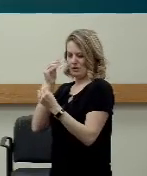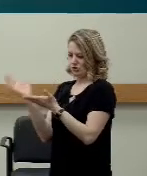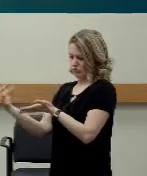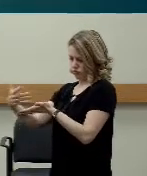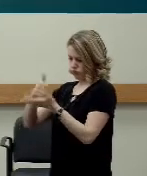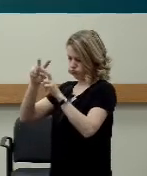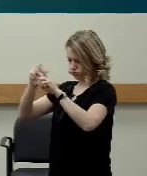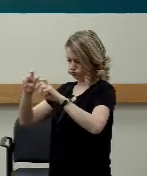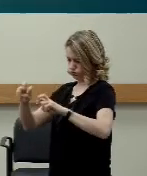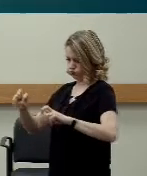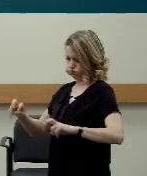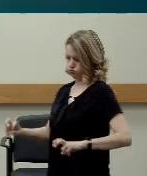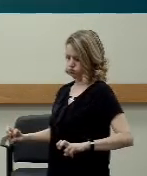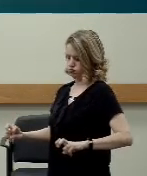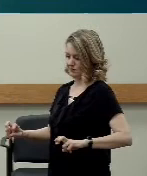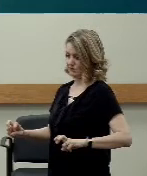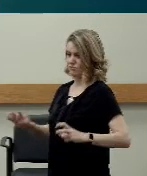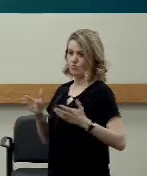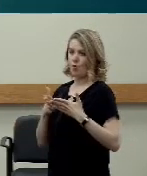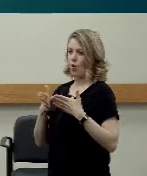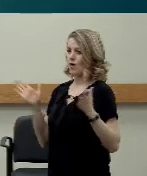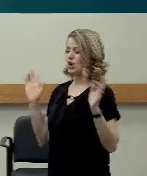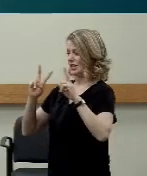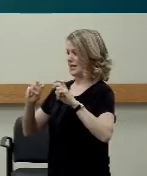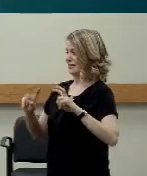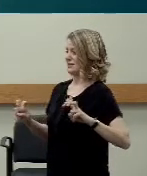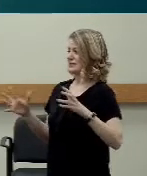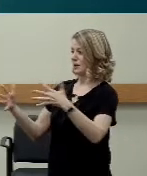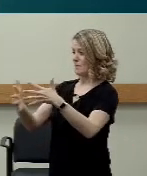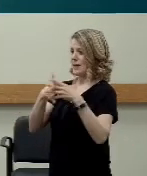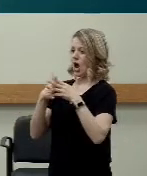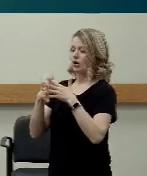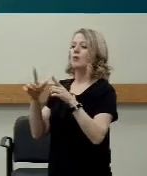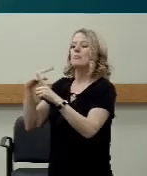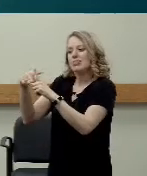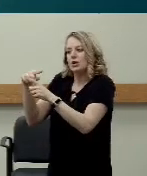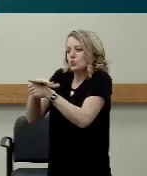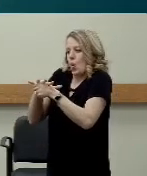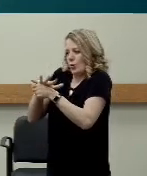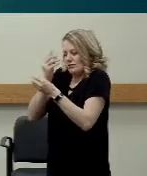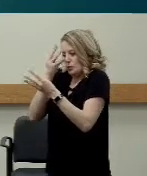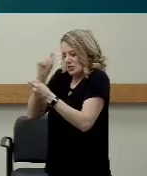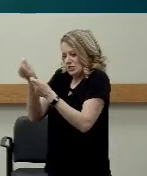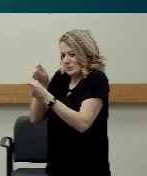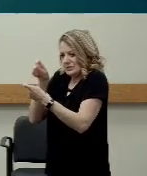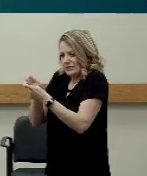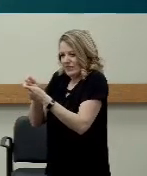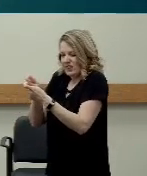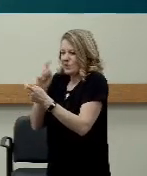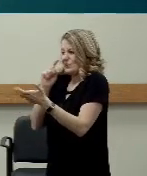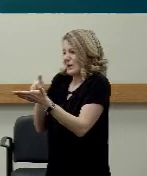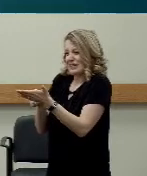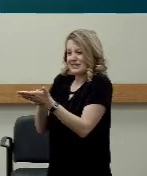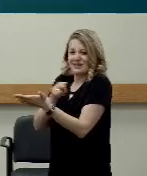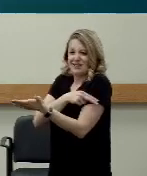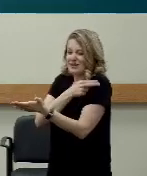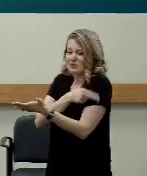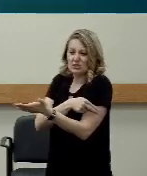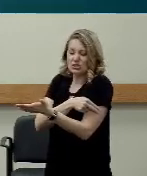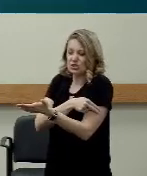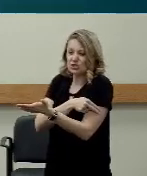have widespread analysis of national and local data. We know that the hospitalization rates